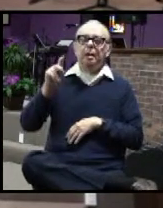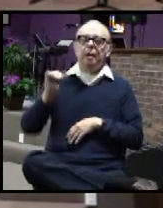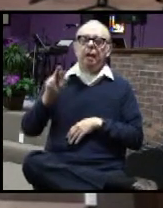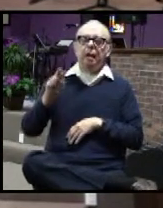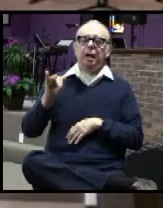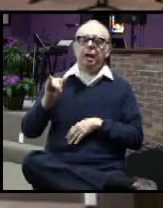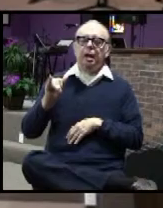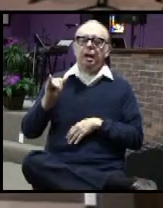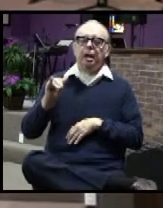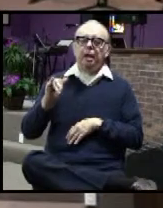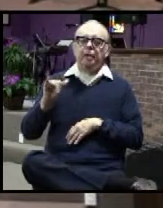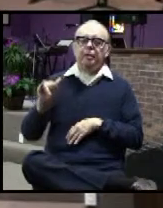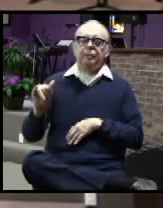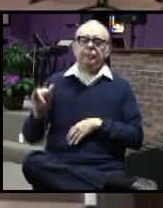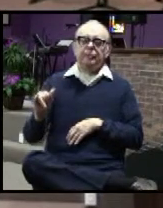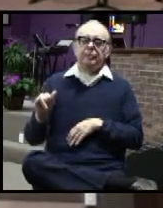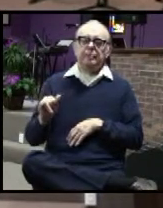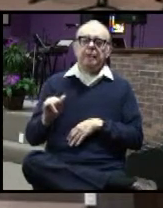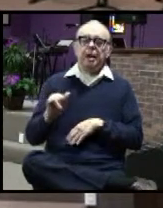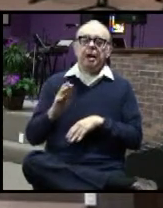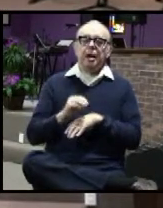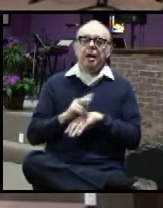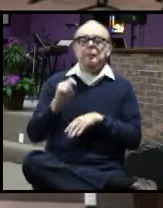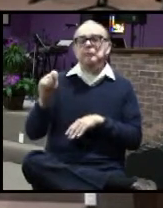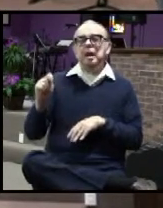Mount Prospect Baptist Church